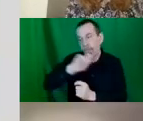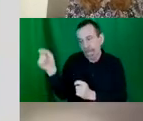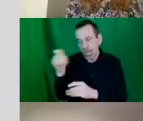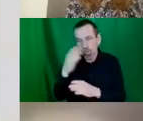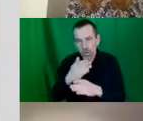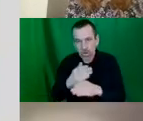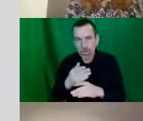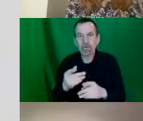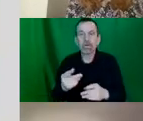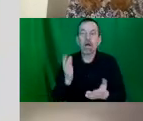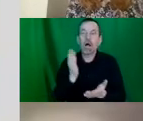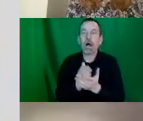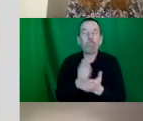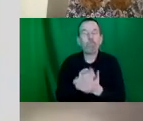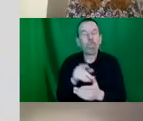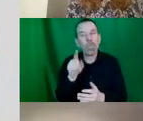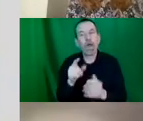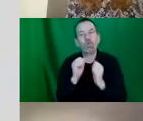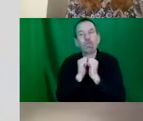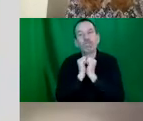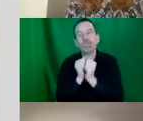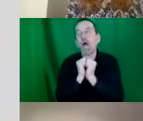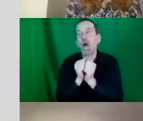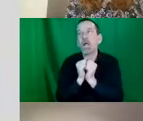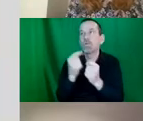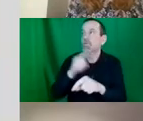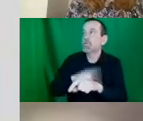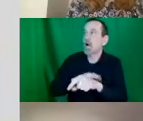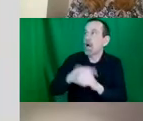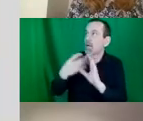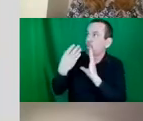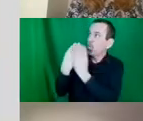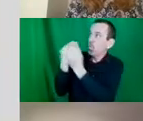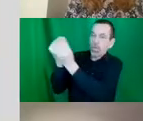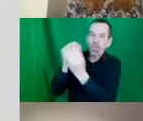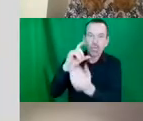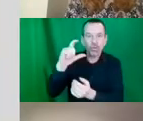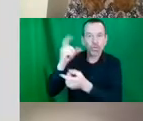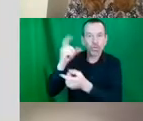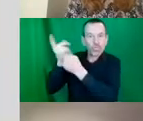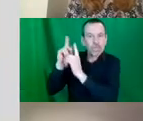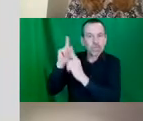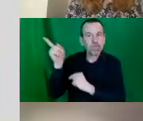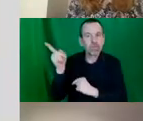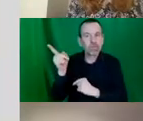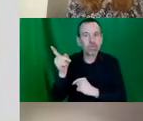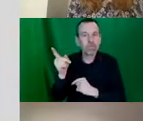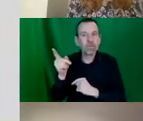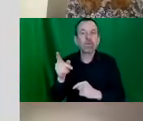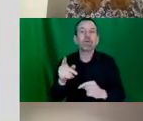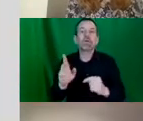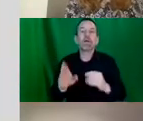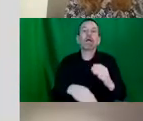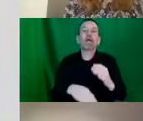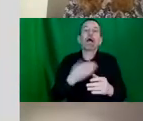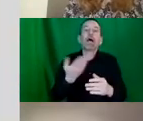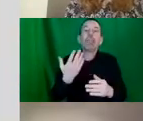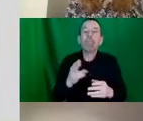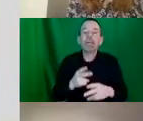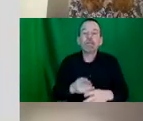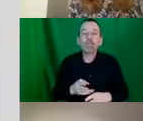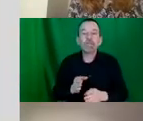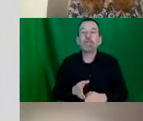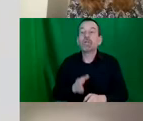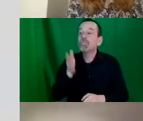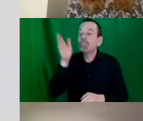I've really valued the interaction I've had with curators. Near the beginning of my internship, I attended the cultural property and due diligence